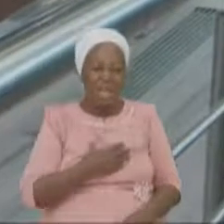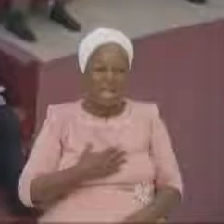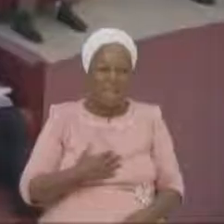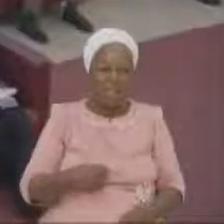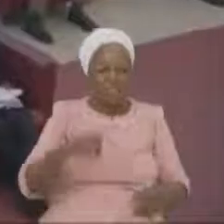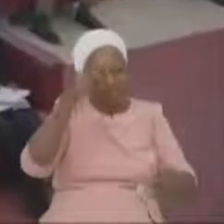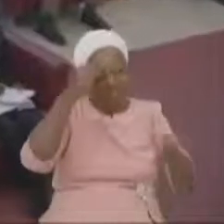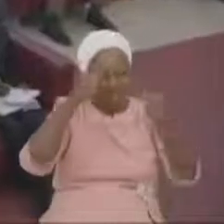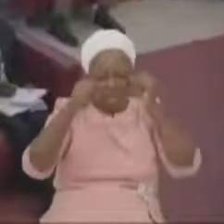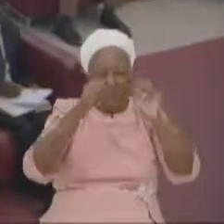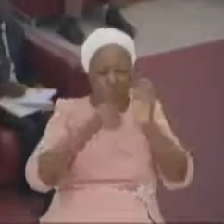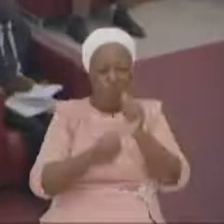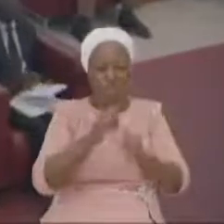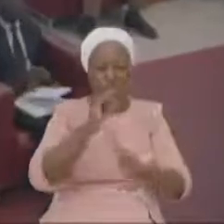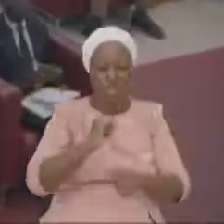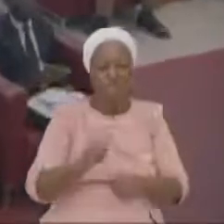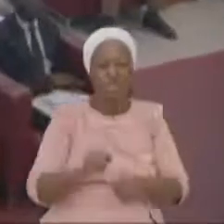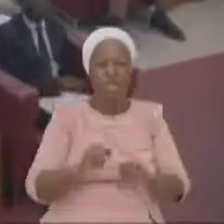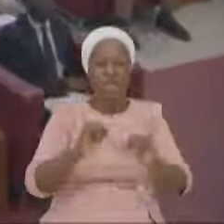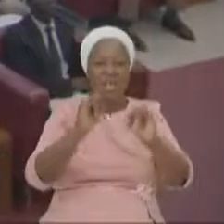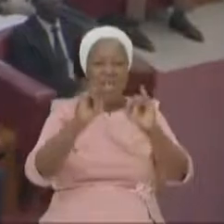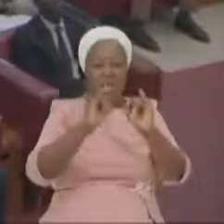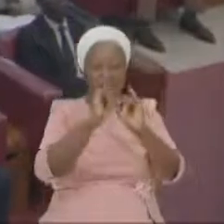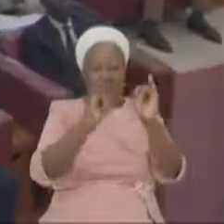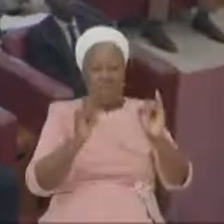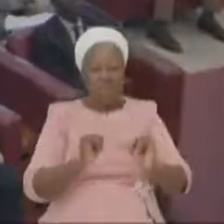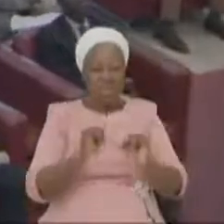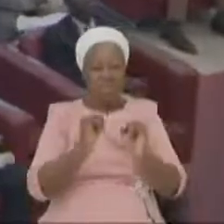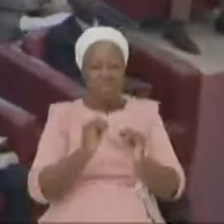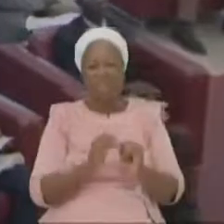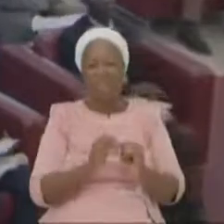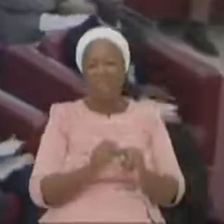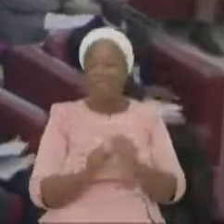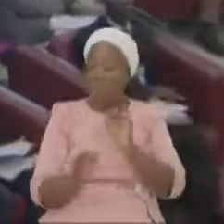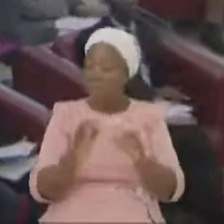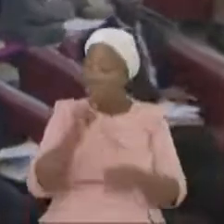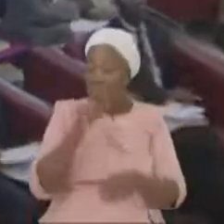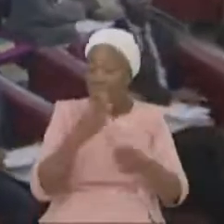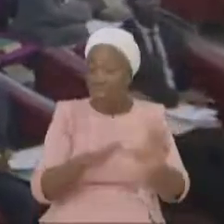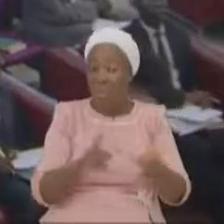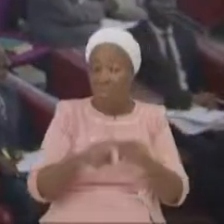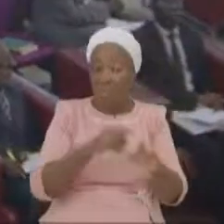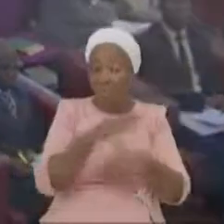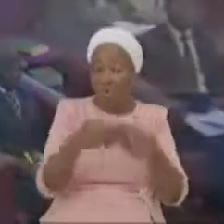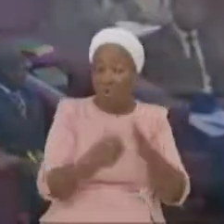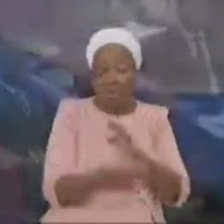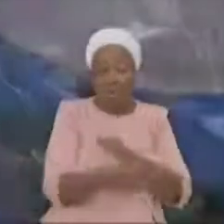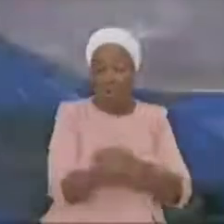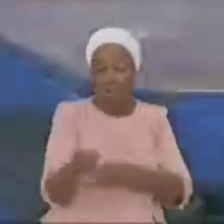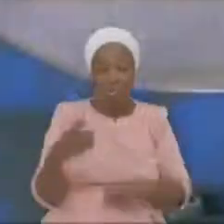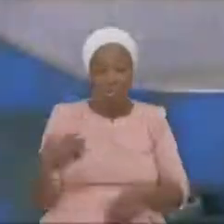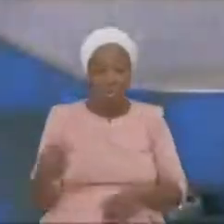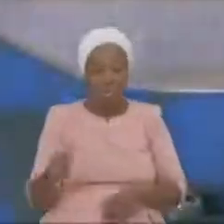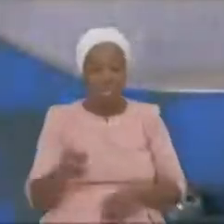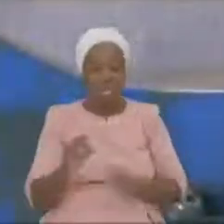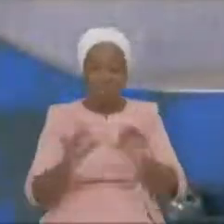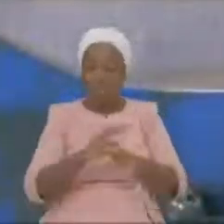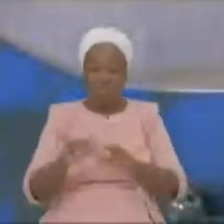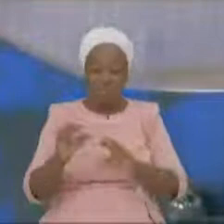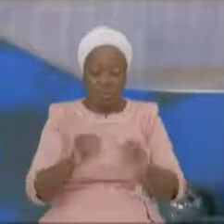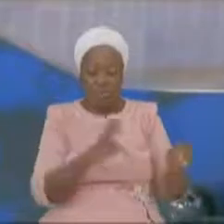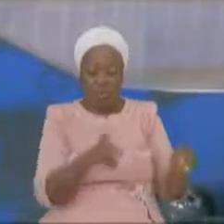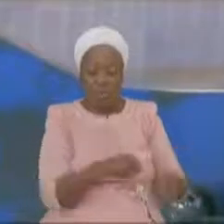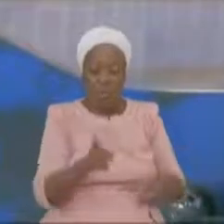idolatry. Now, if you are not dead to all these things, if you don't put them to death in